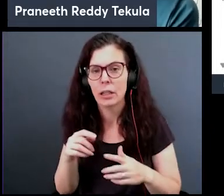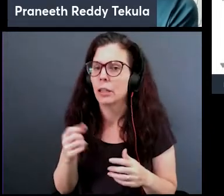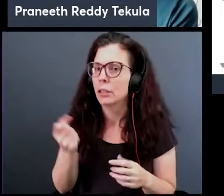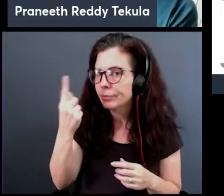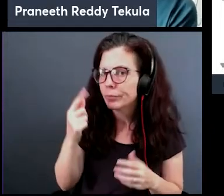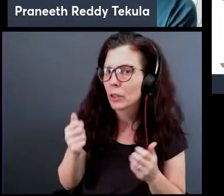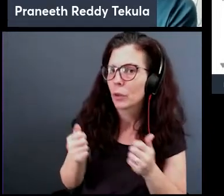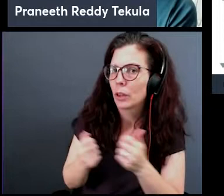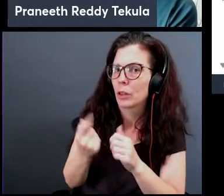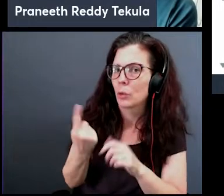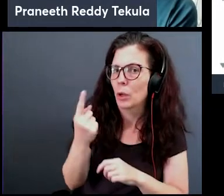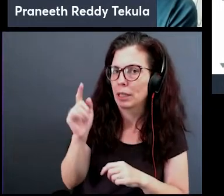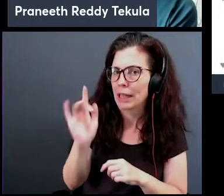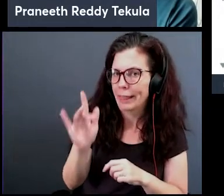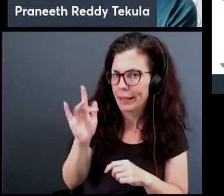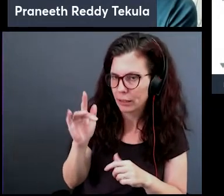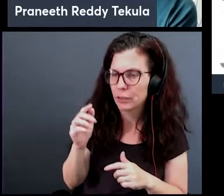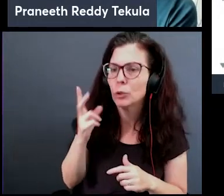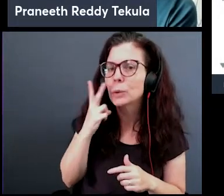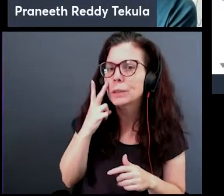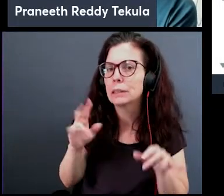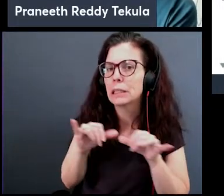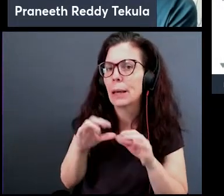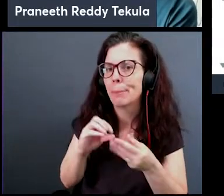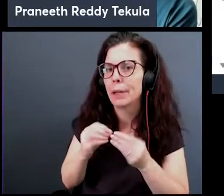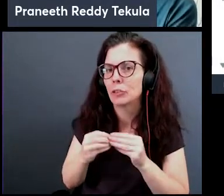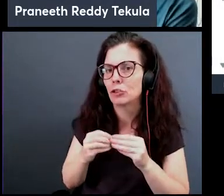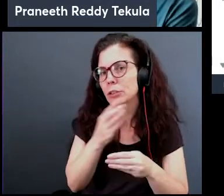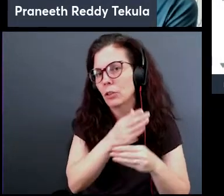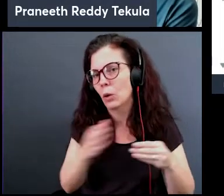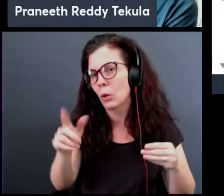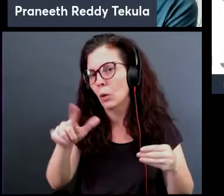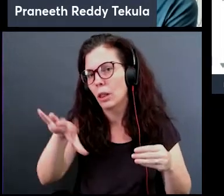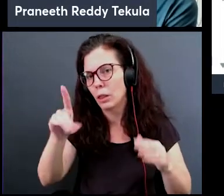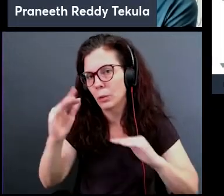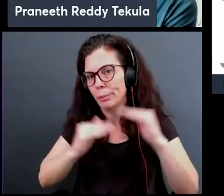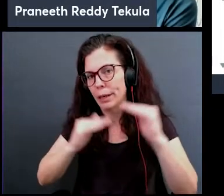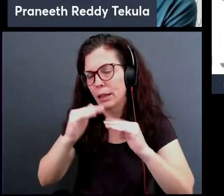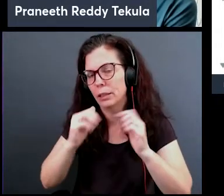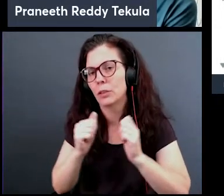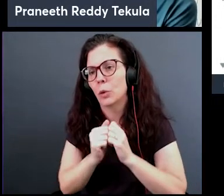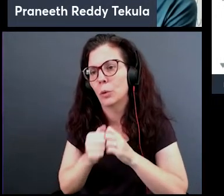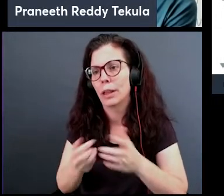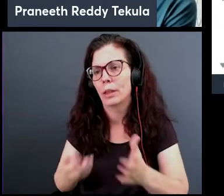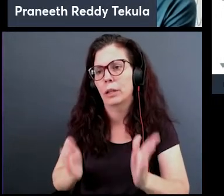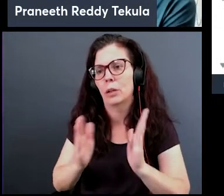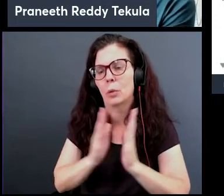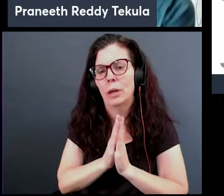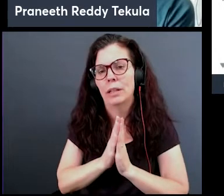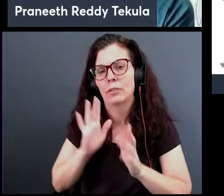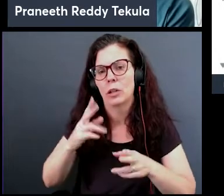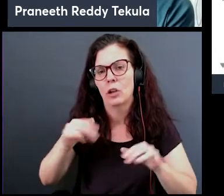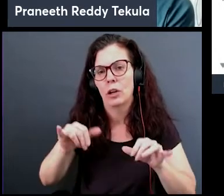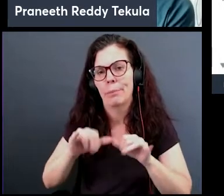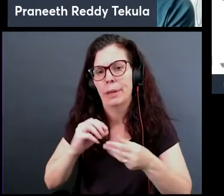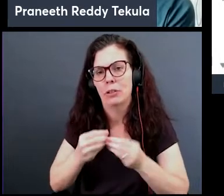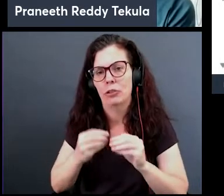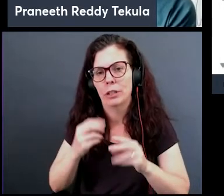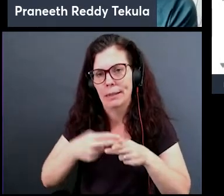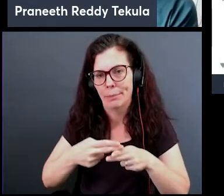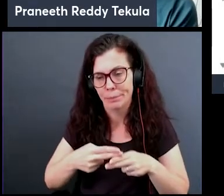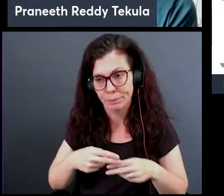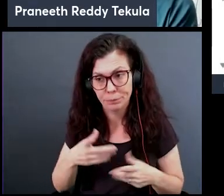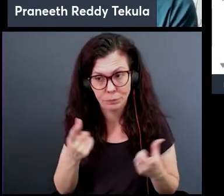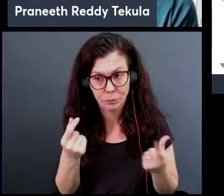button, now you can see the metrics across your load balances with the request count as the metric name. So what it is doing here